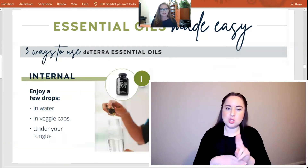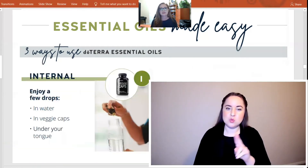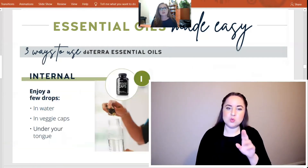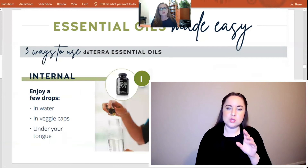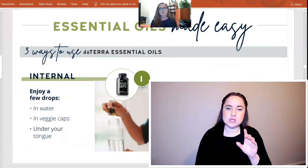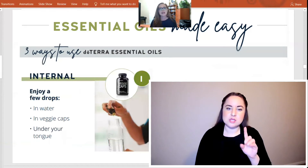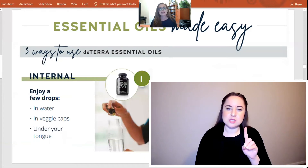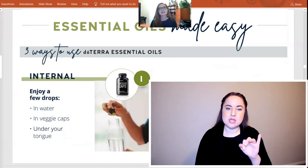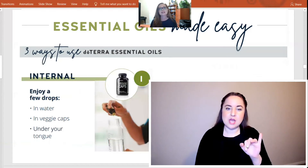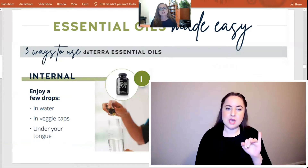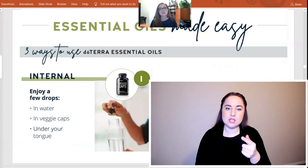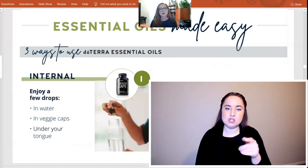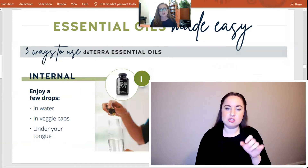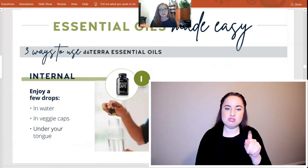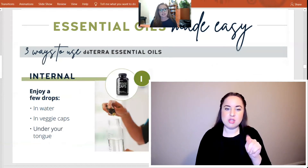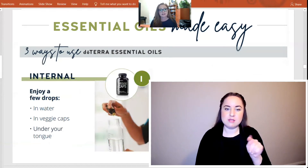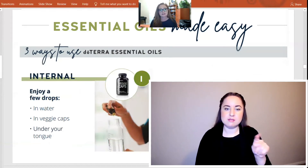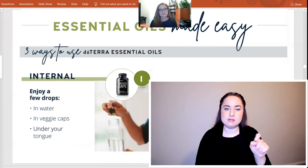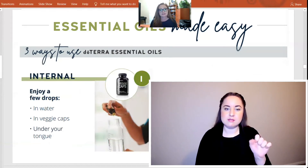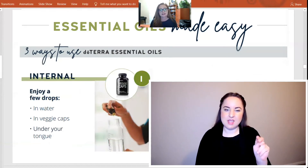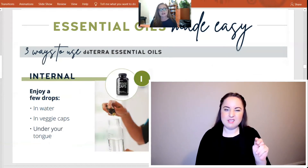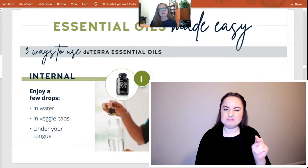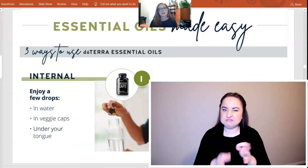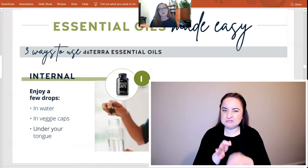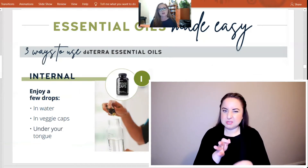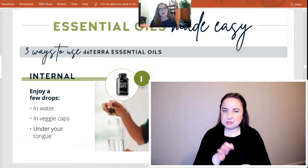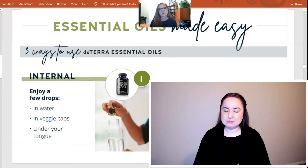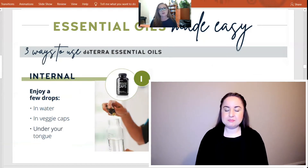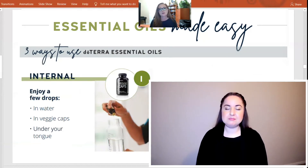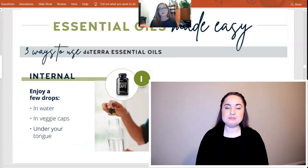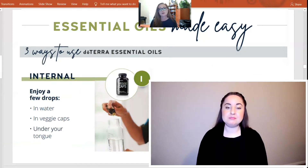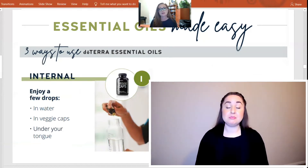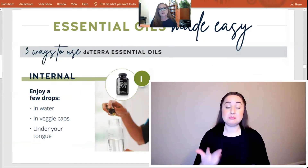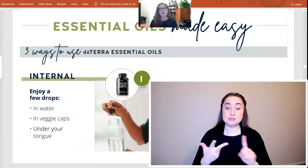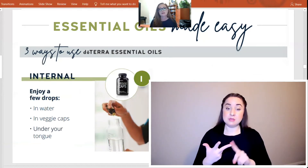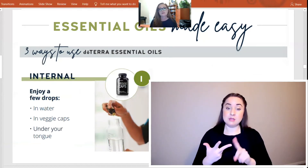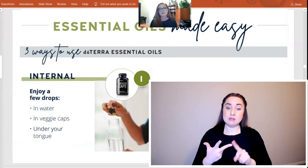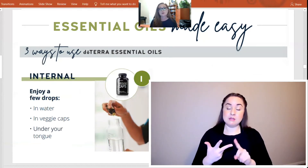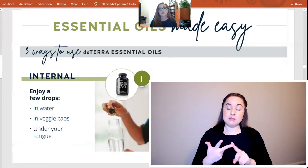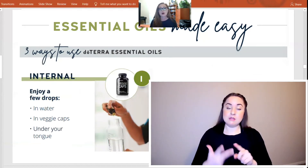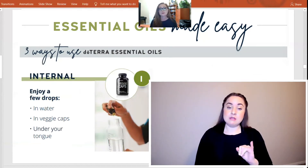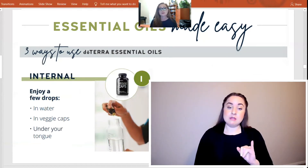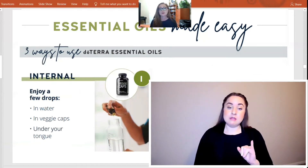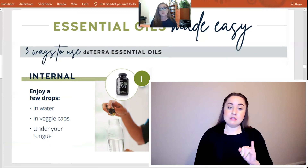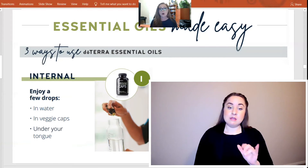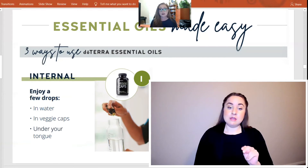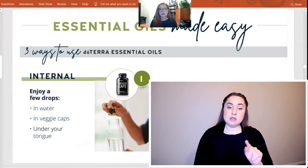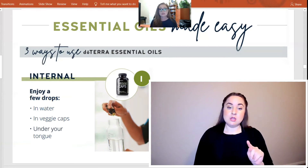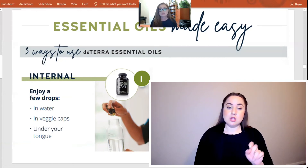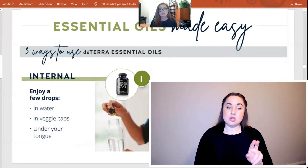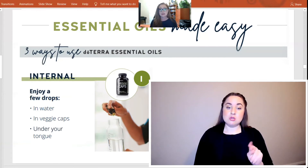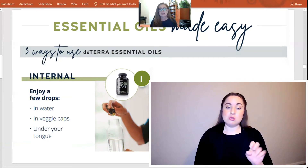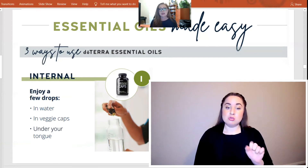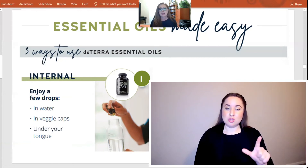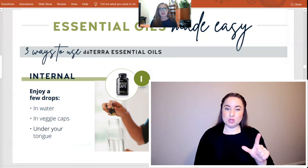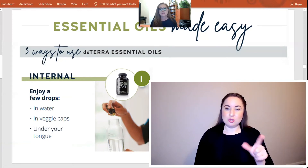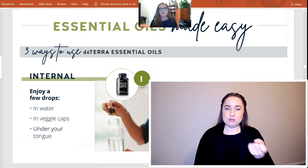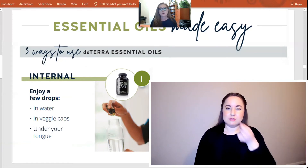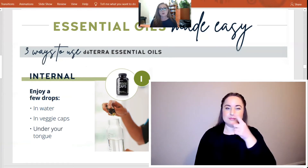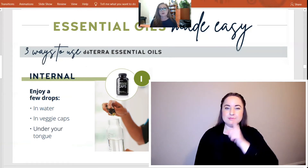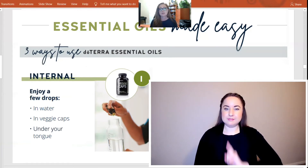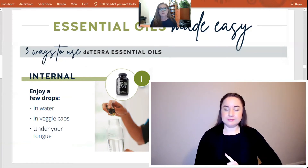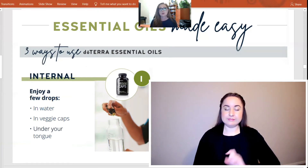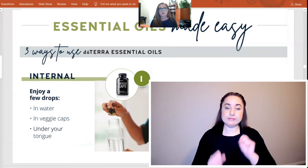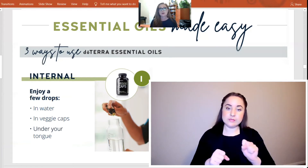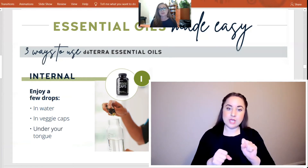The third way is internally. So you can put a few drops in your water and